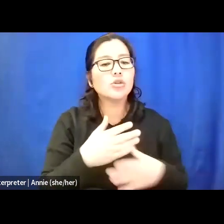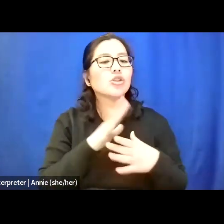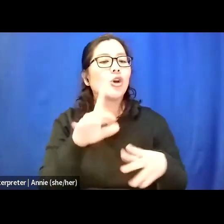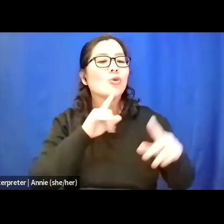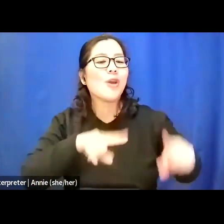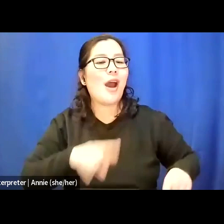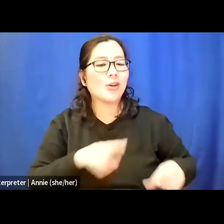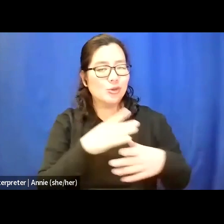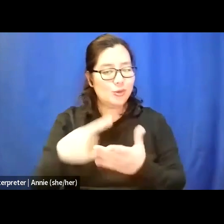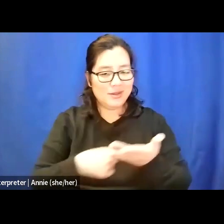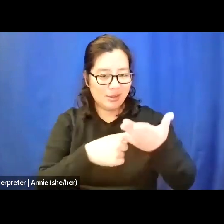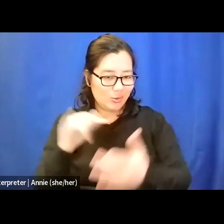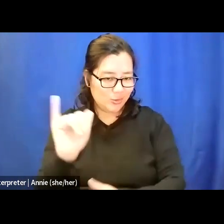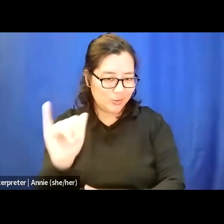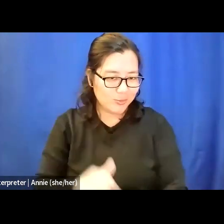discussion.